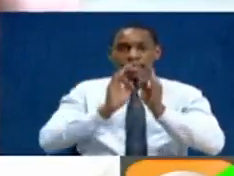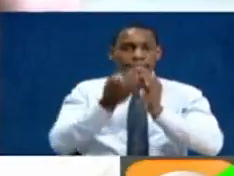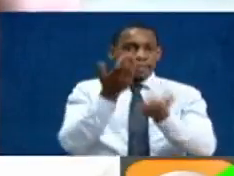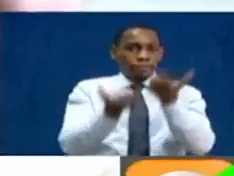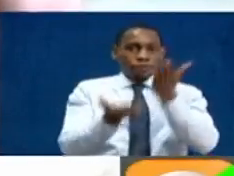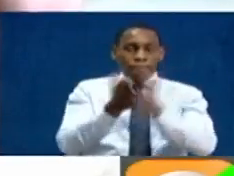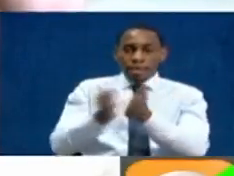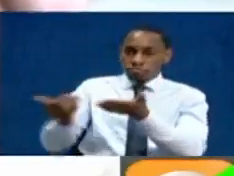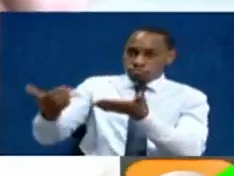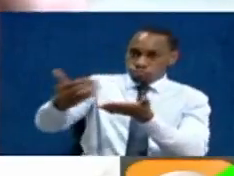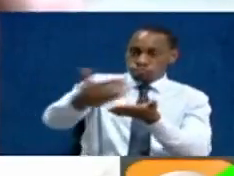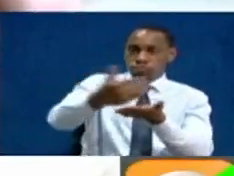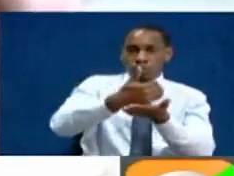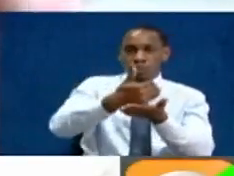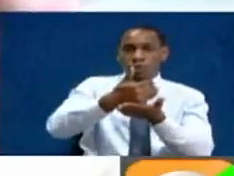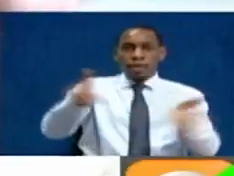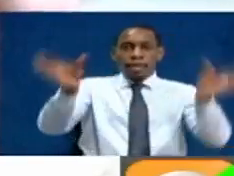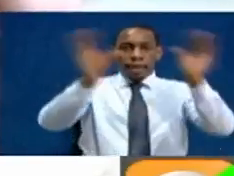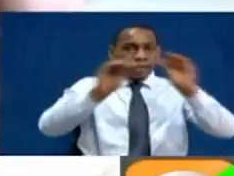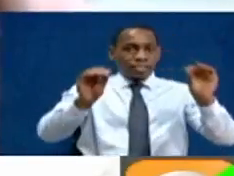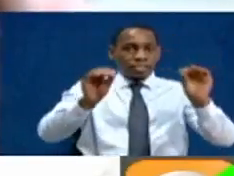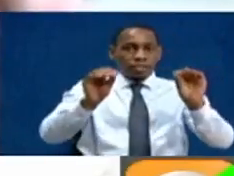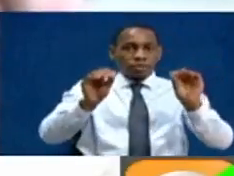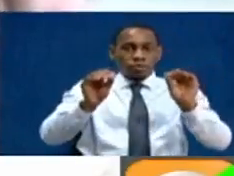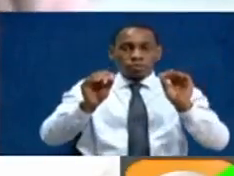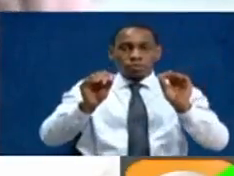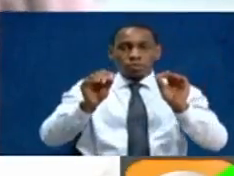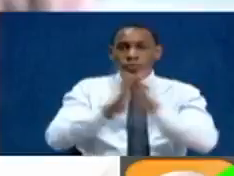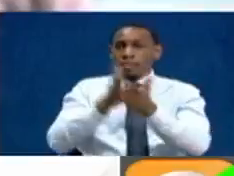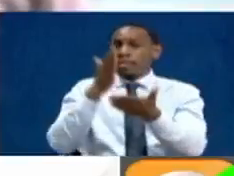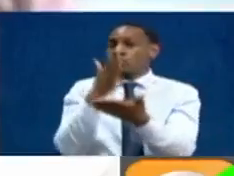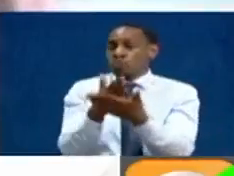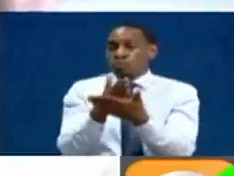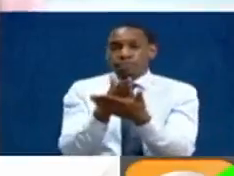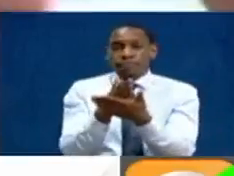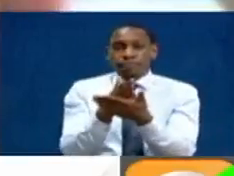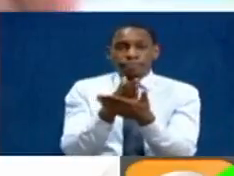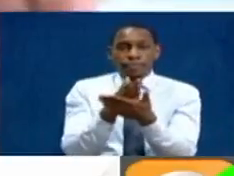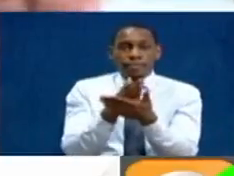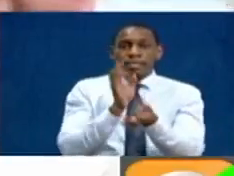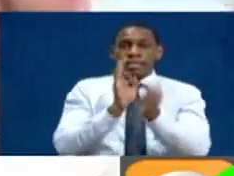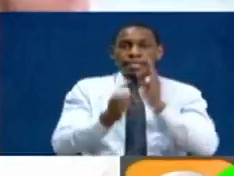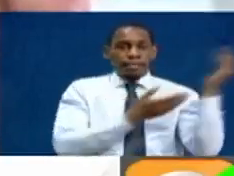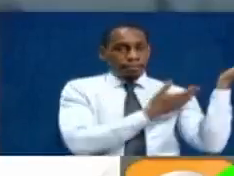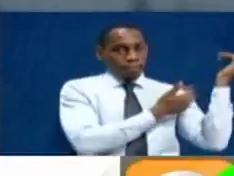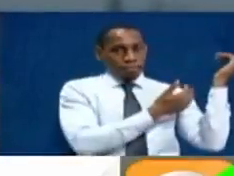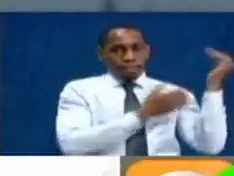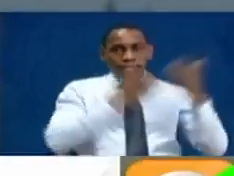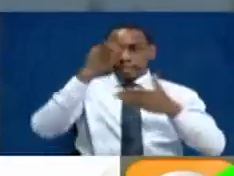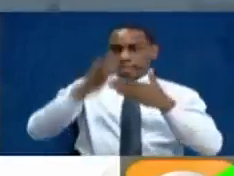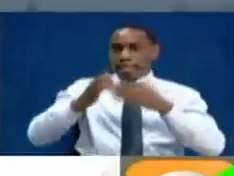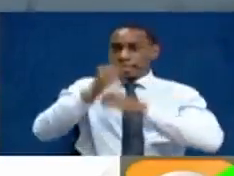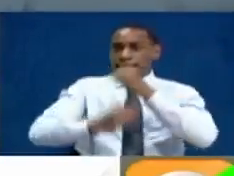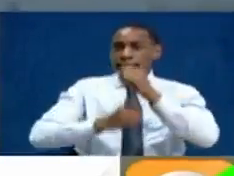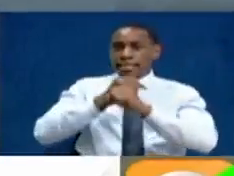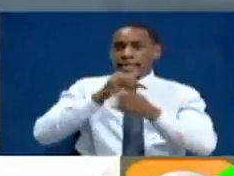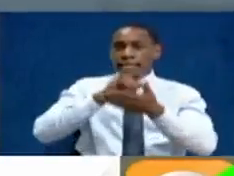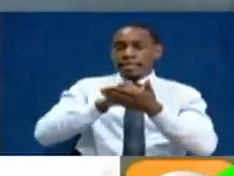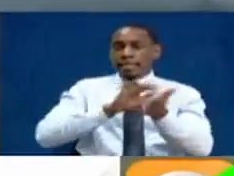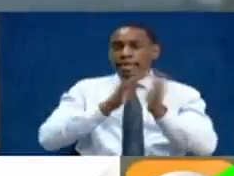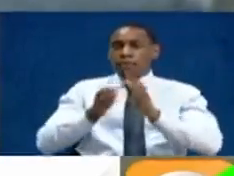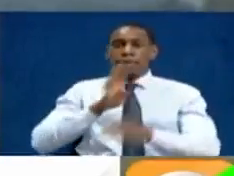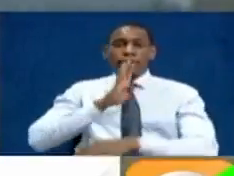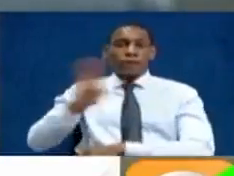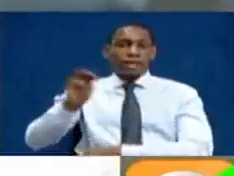you compare revenue, budget, and actual. And if you project it to the end of the year, that is going to be close to